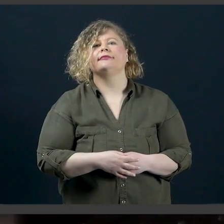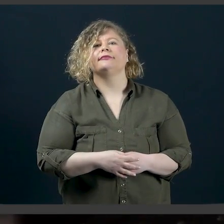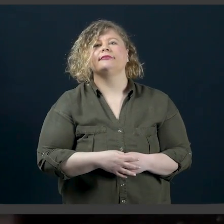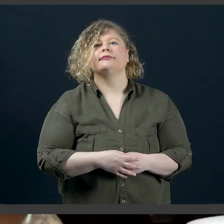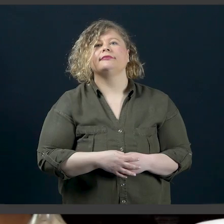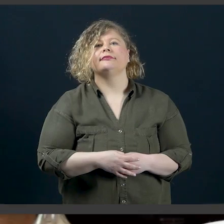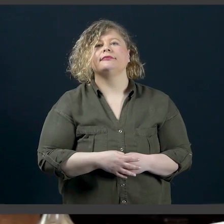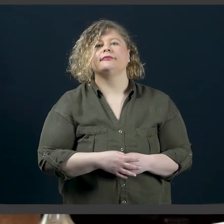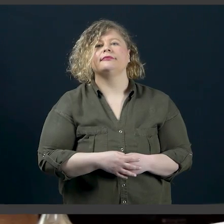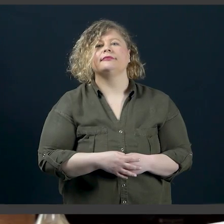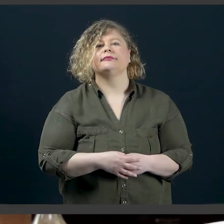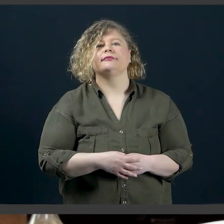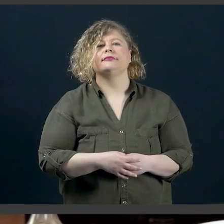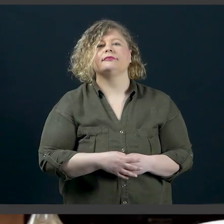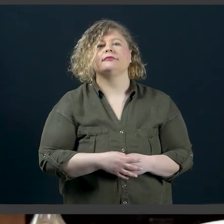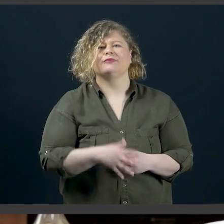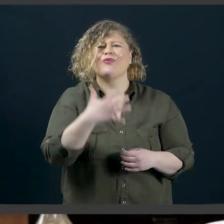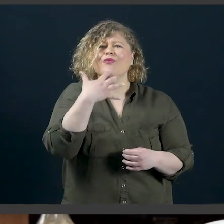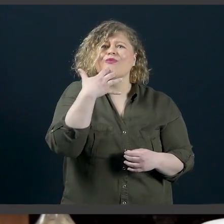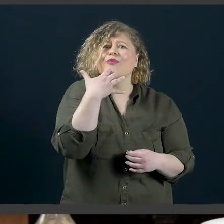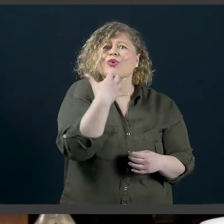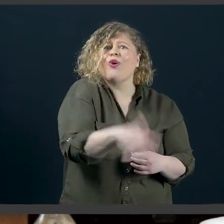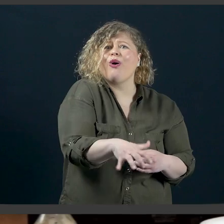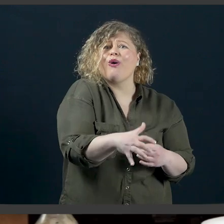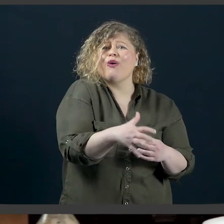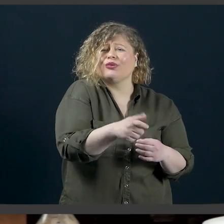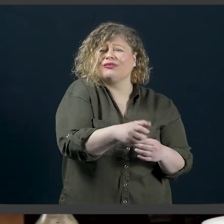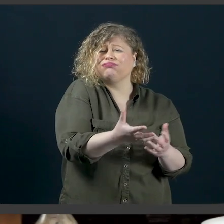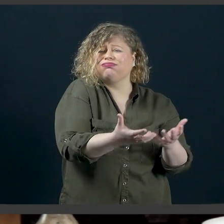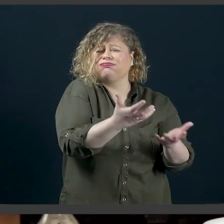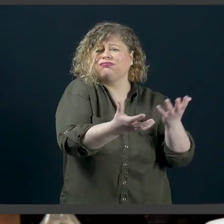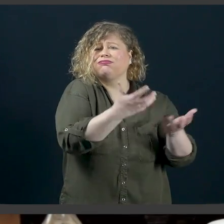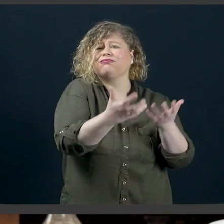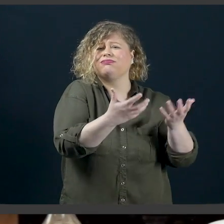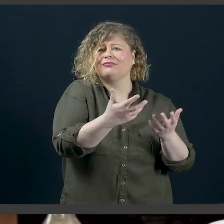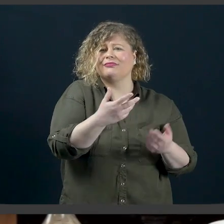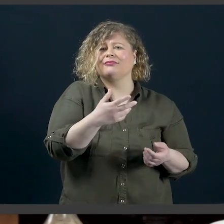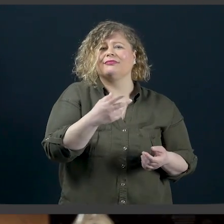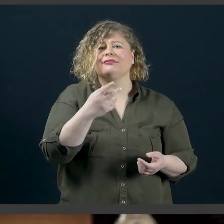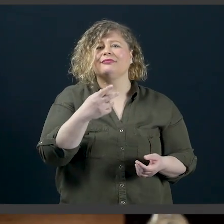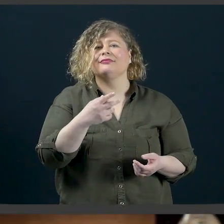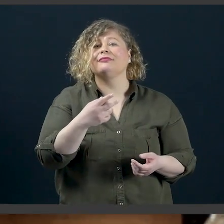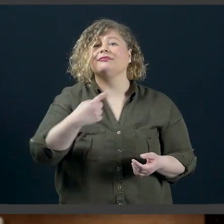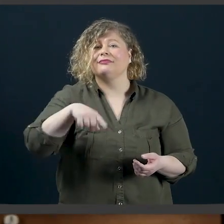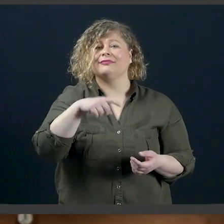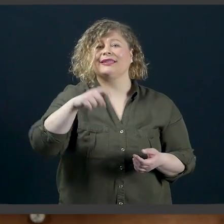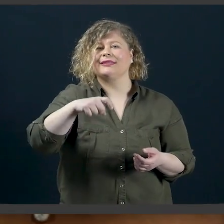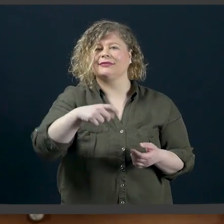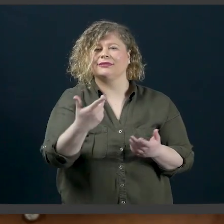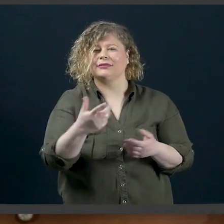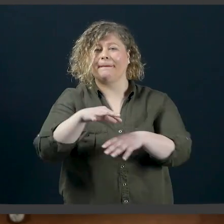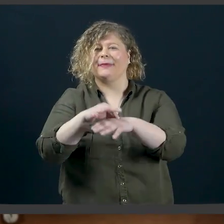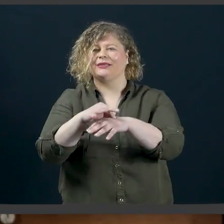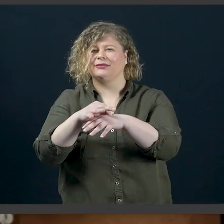and now you have to let it get extremely hot. You want to see smoke rising from this pan, and for this amount of